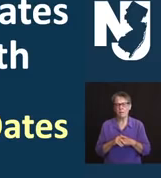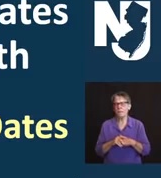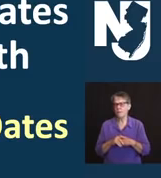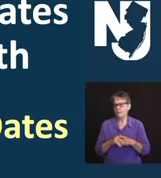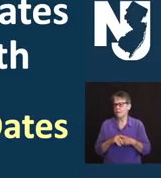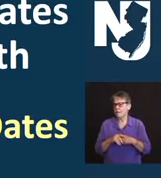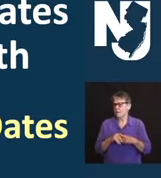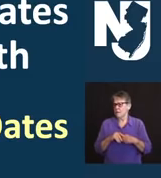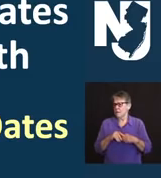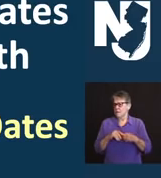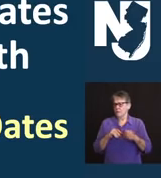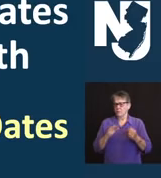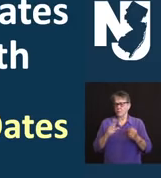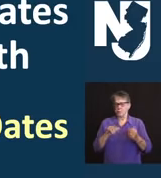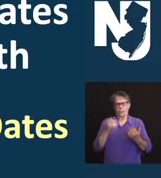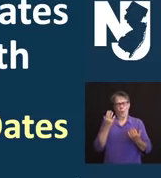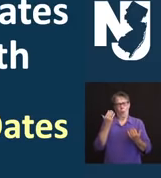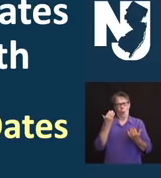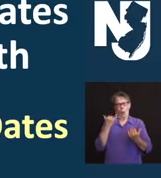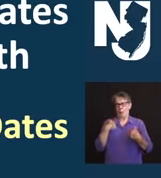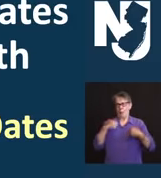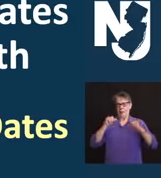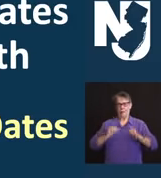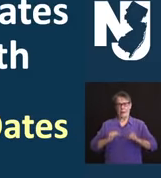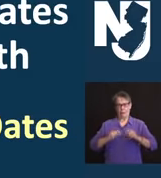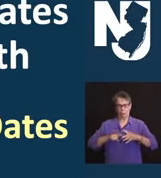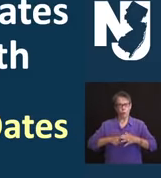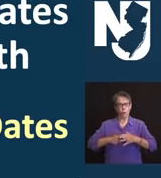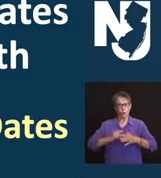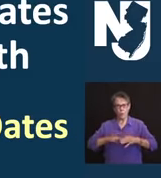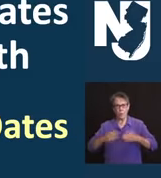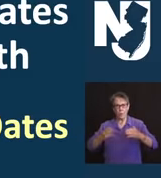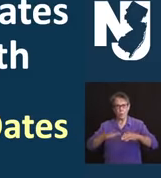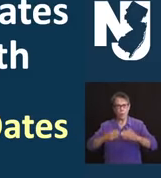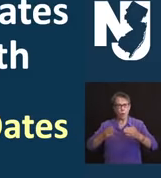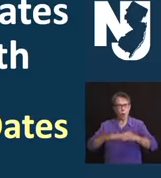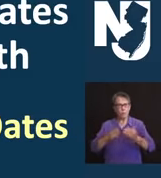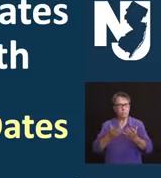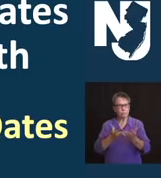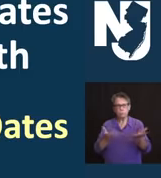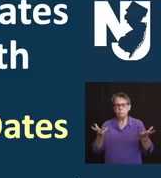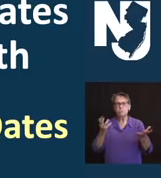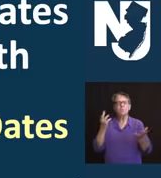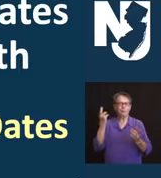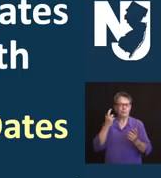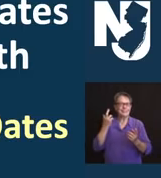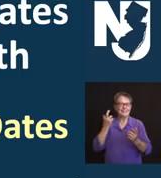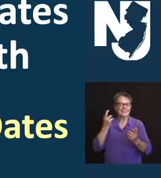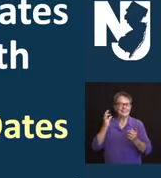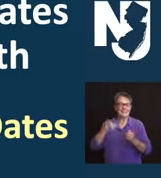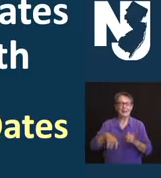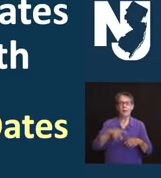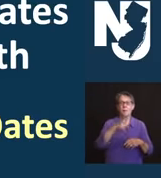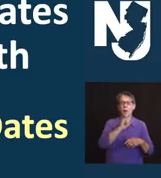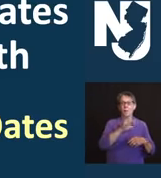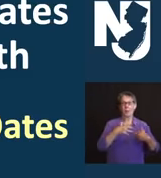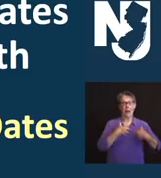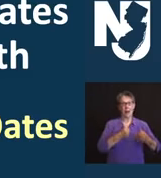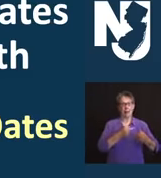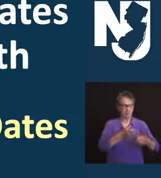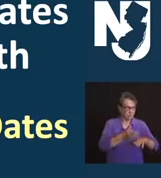stayed true to our two overarching principles. First, that public health creates economic health, and